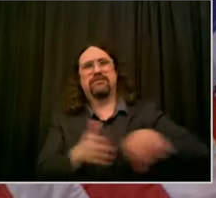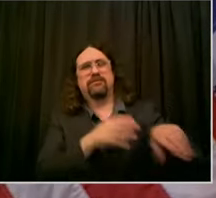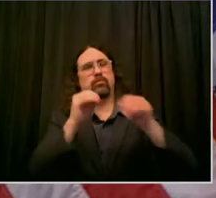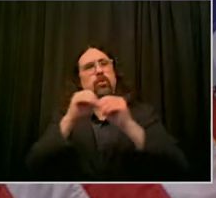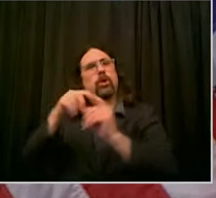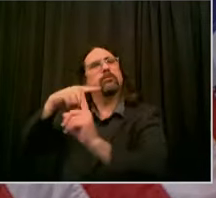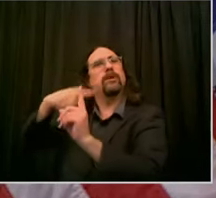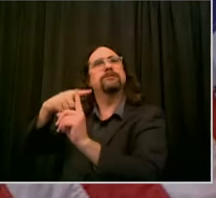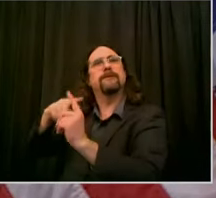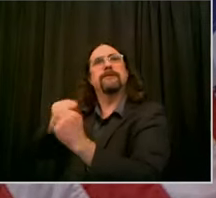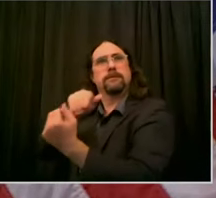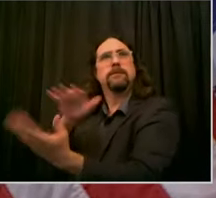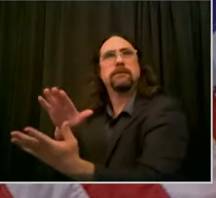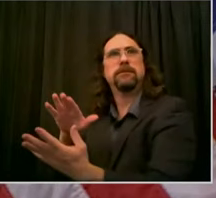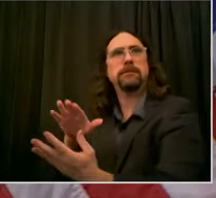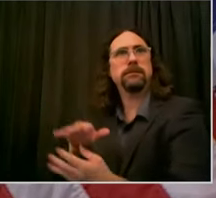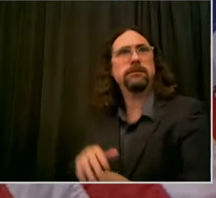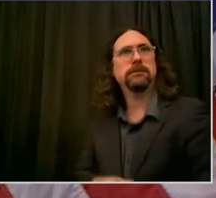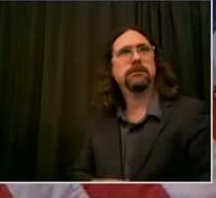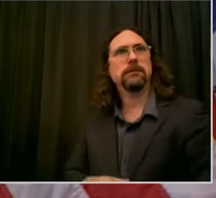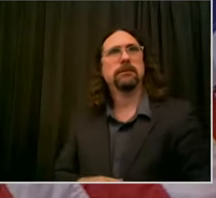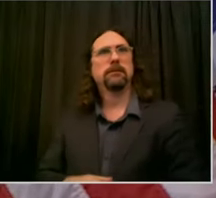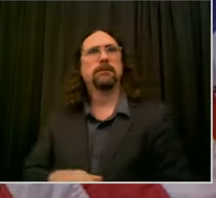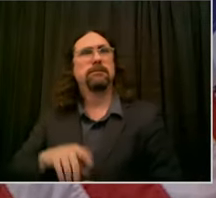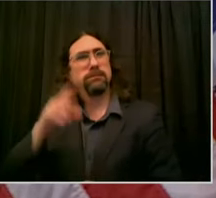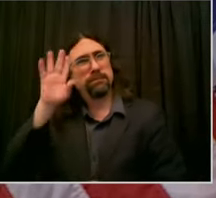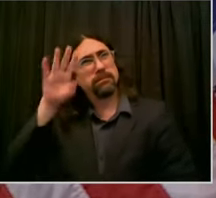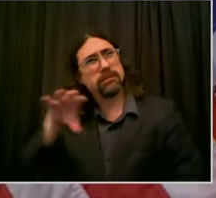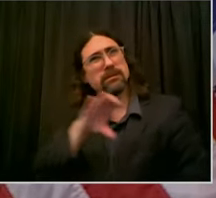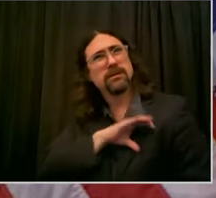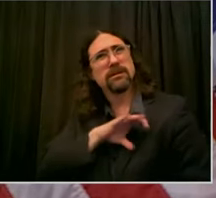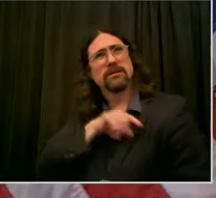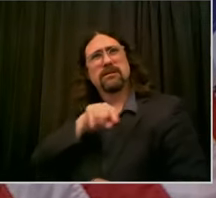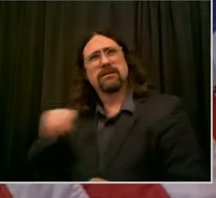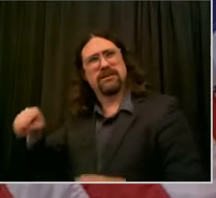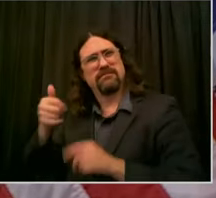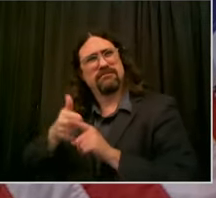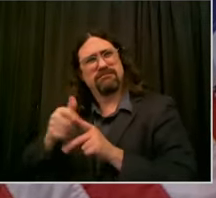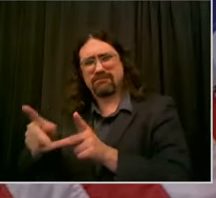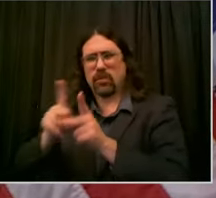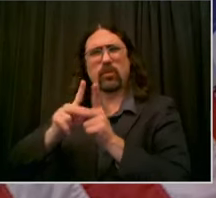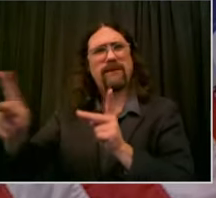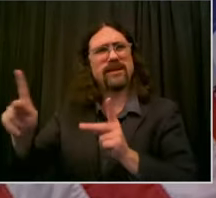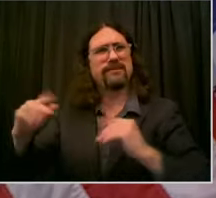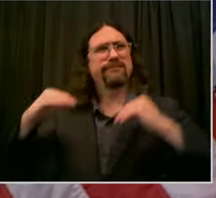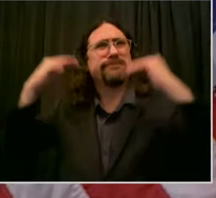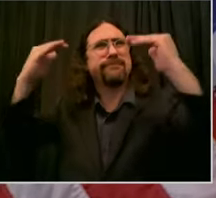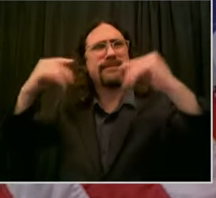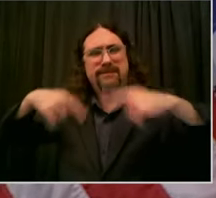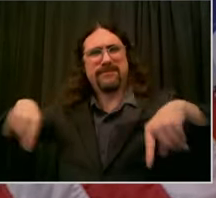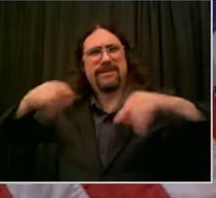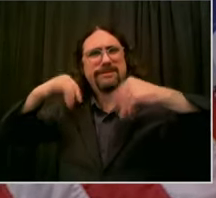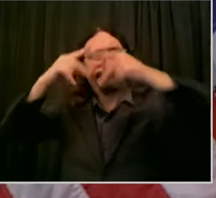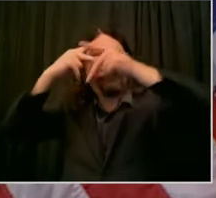arrest. Therefore, what do we have now? We have, in the year 2019, we had